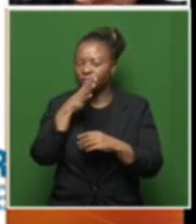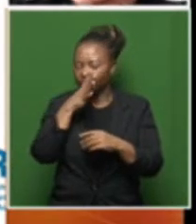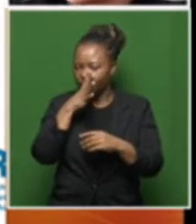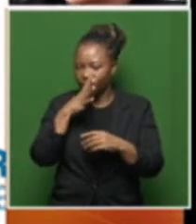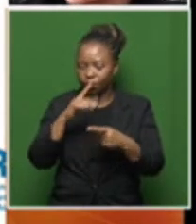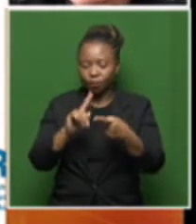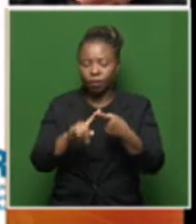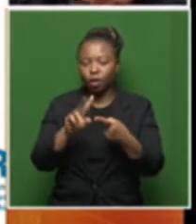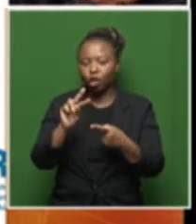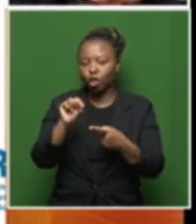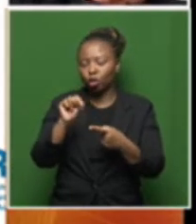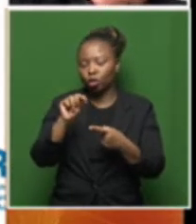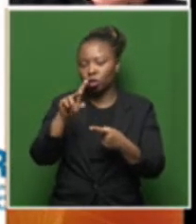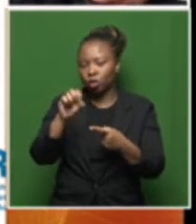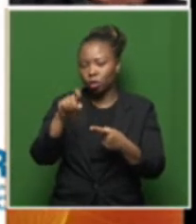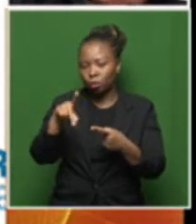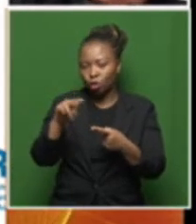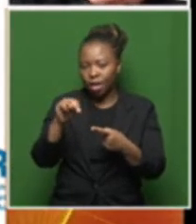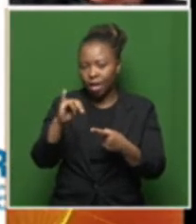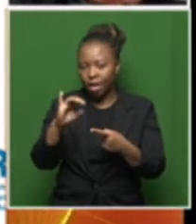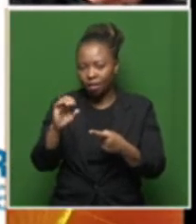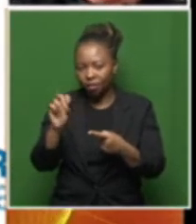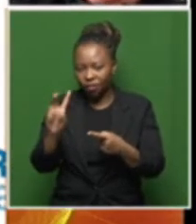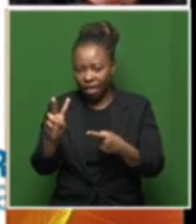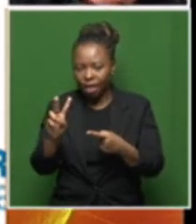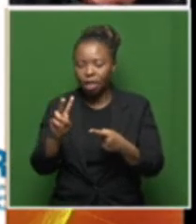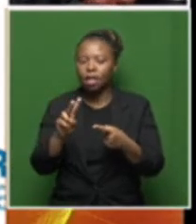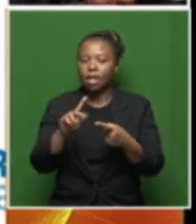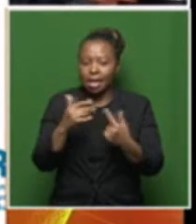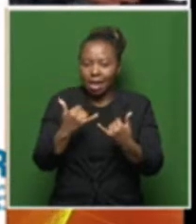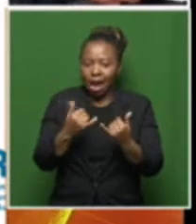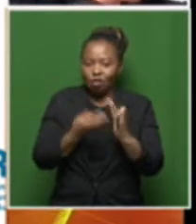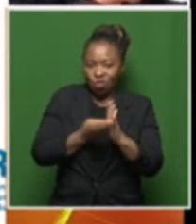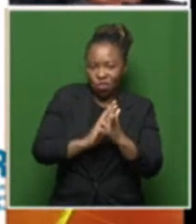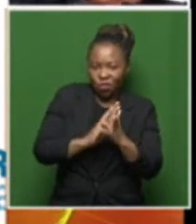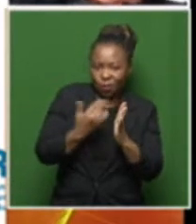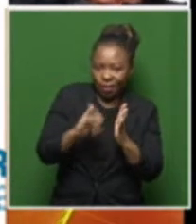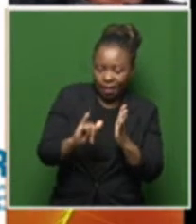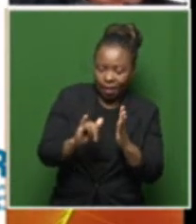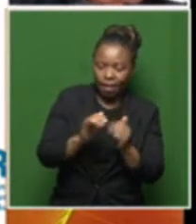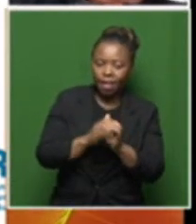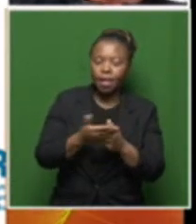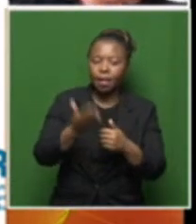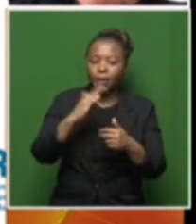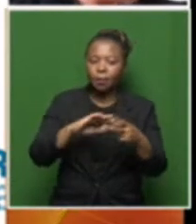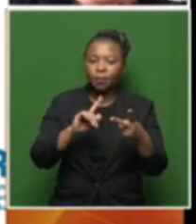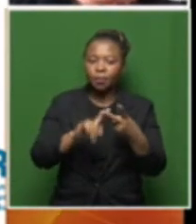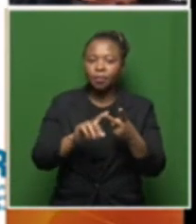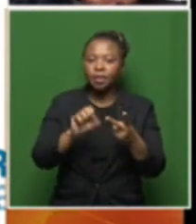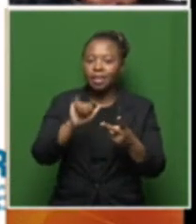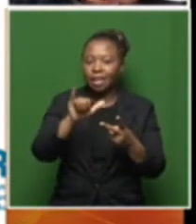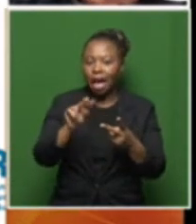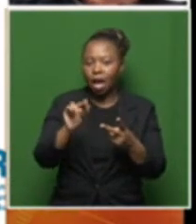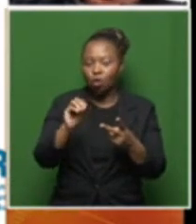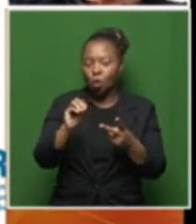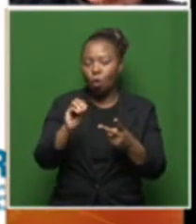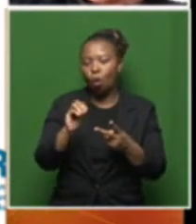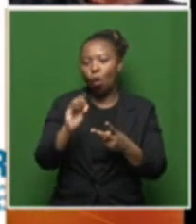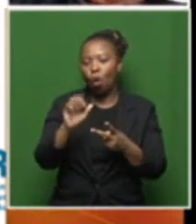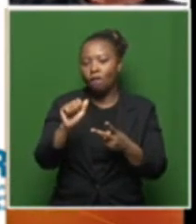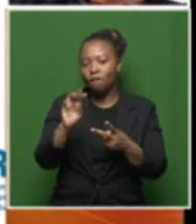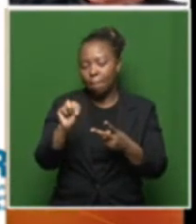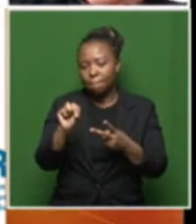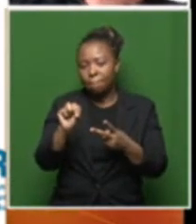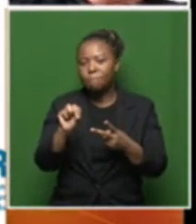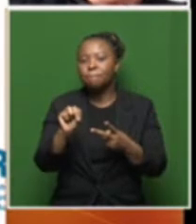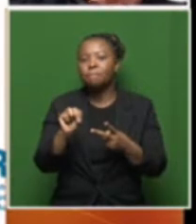2 applicants for that vaccine, and it's currently in review. We have Sinopharm, also that's been